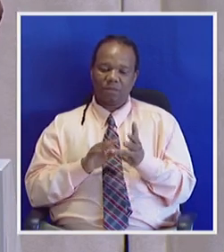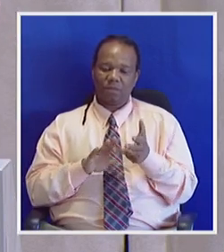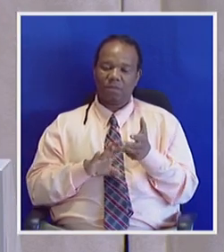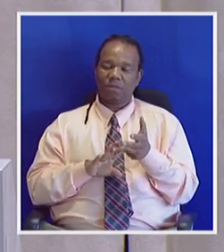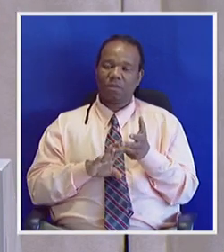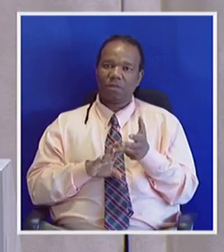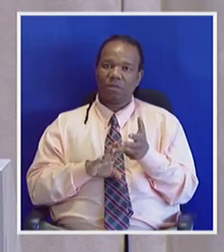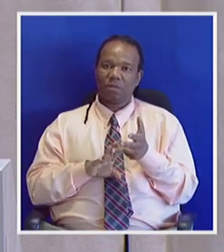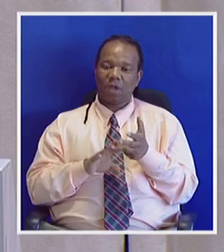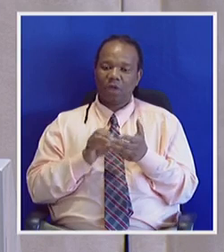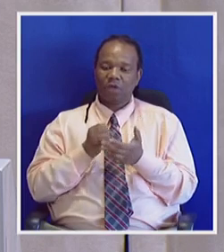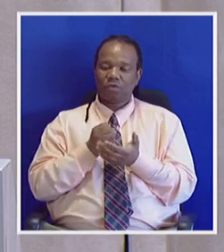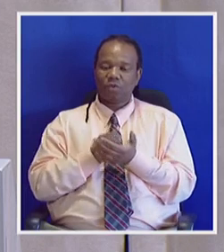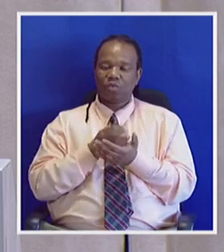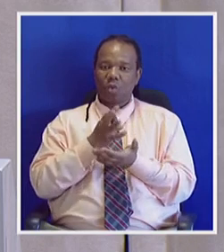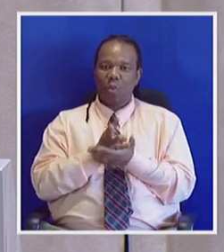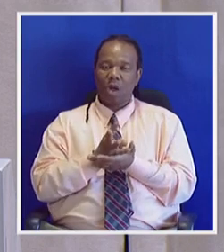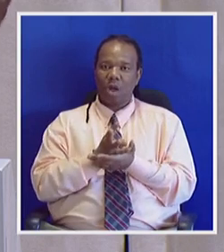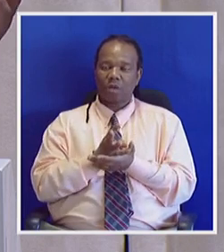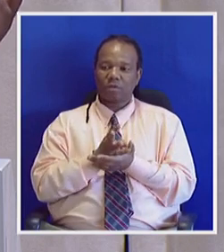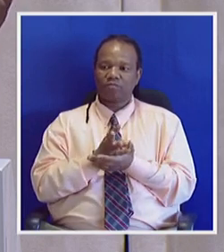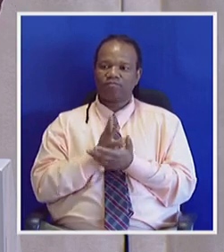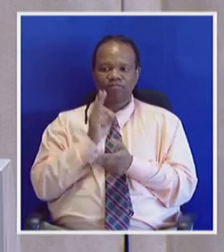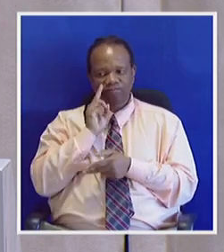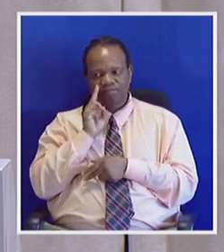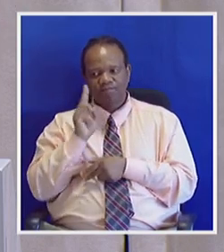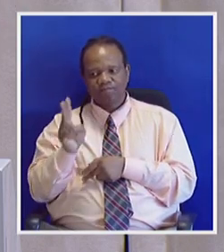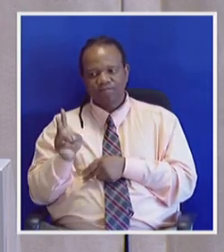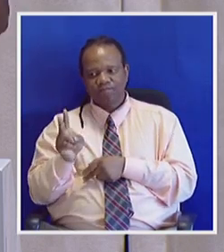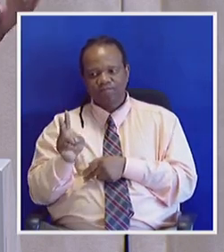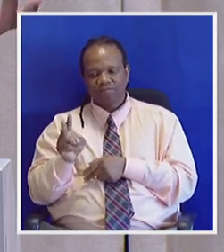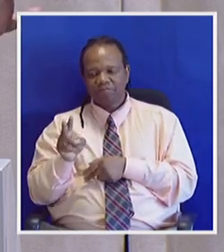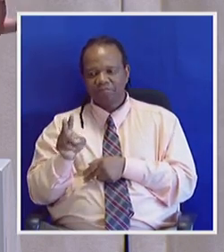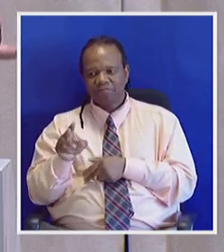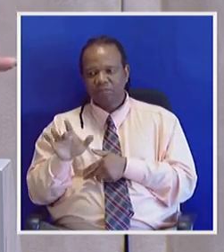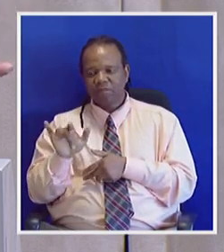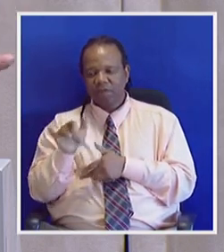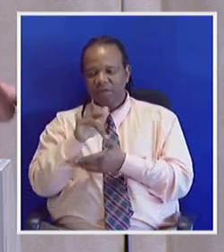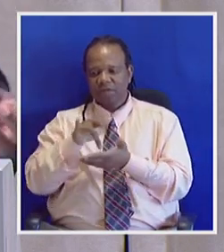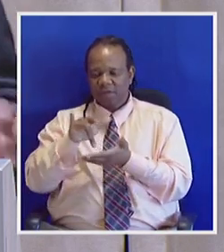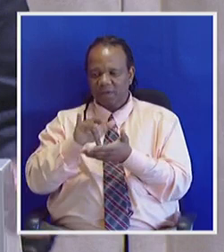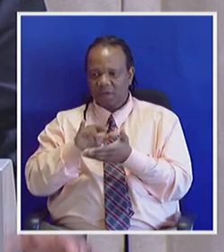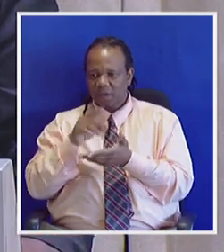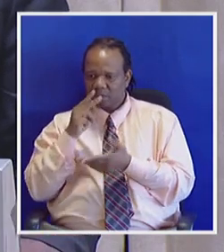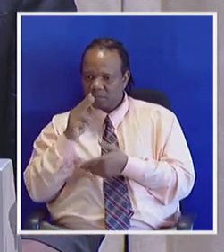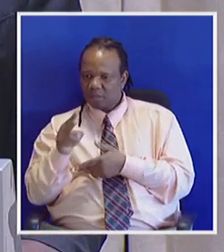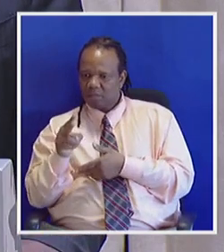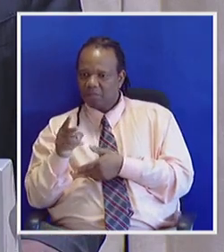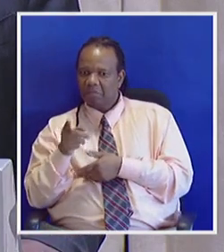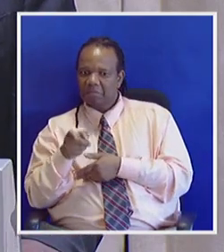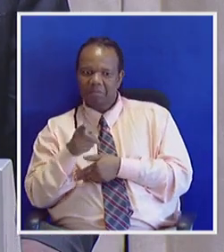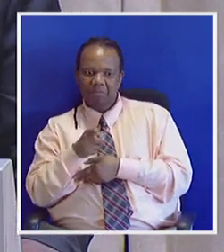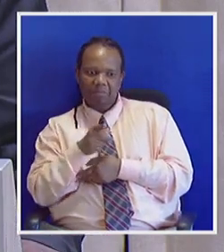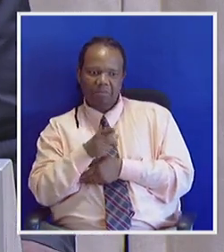workers and people who go out and look at the facilities that have been set up. And no